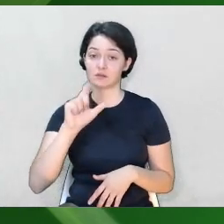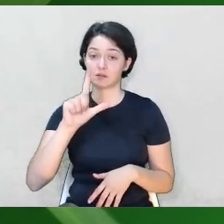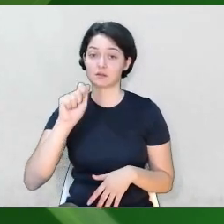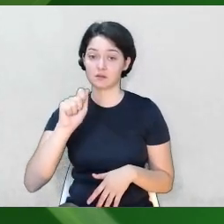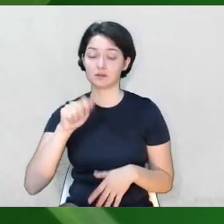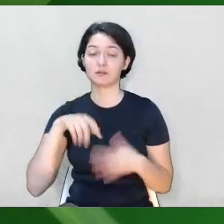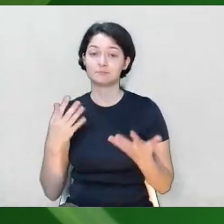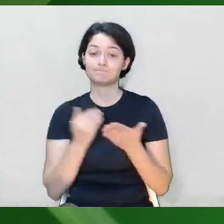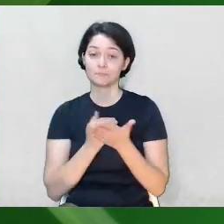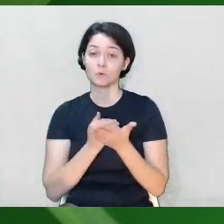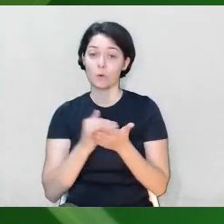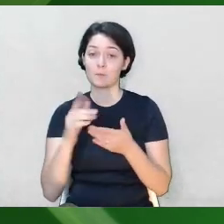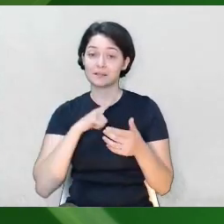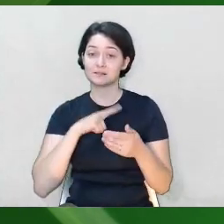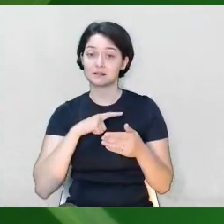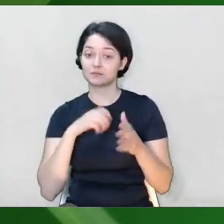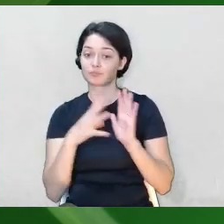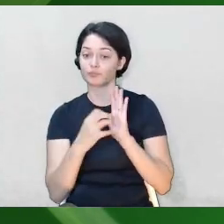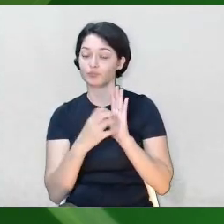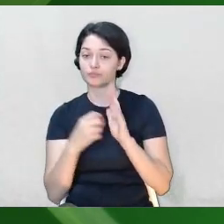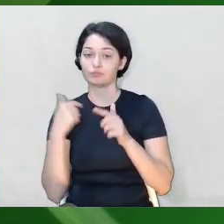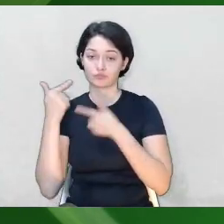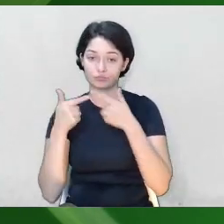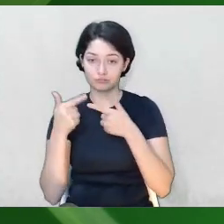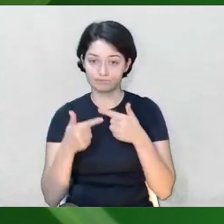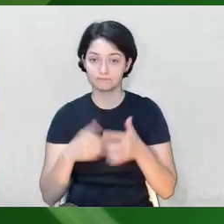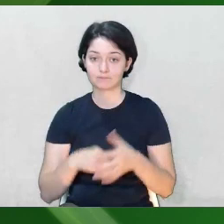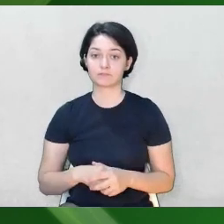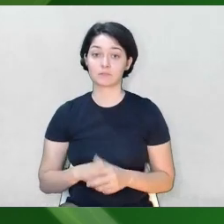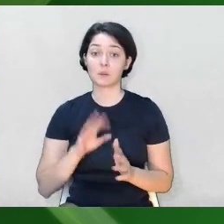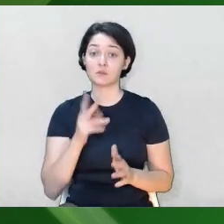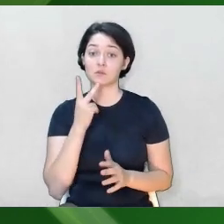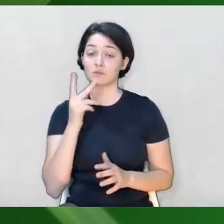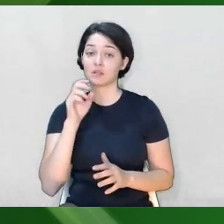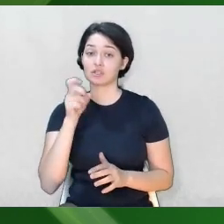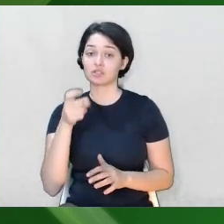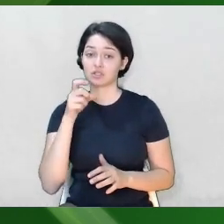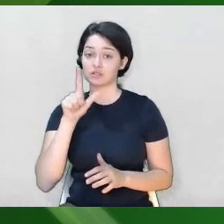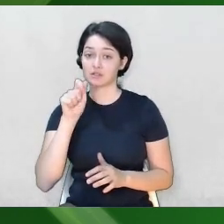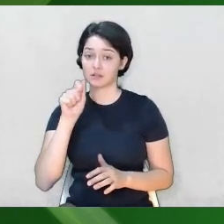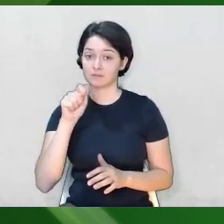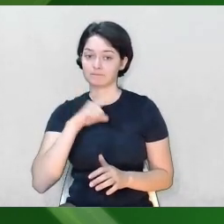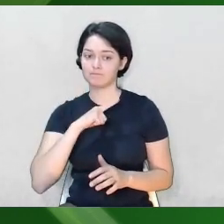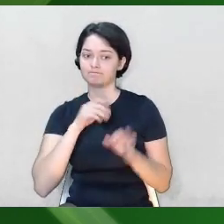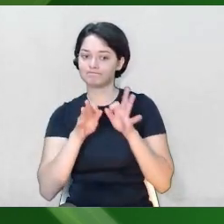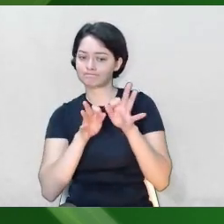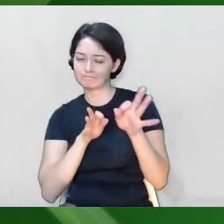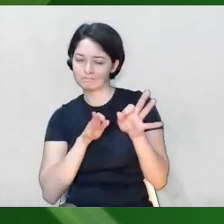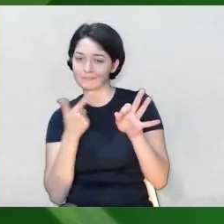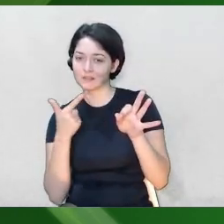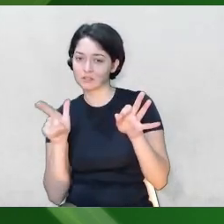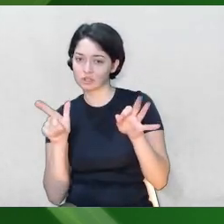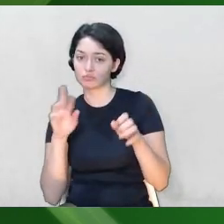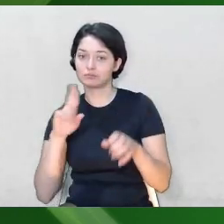is in SLA. So that's a very traditional model. But when we talk about XLA, then the metrics are very different.